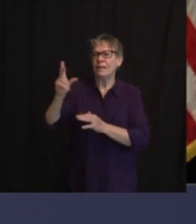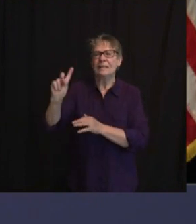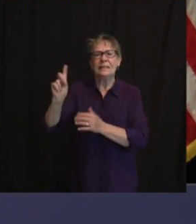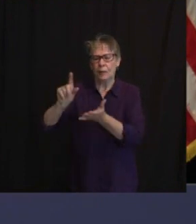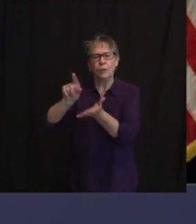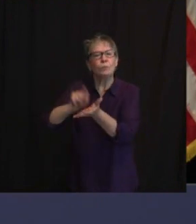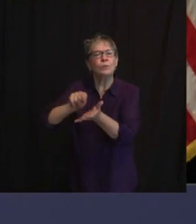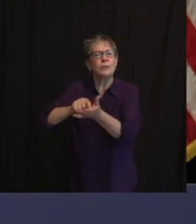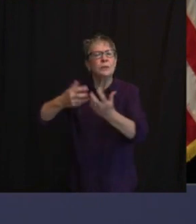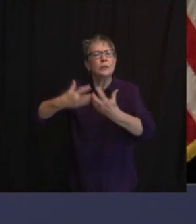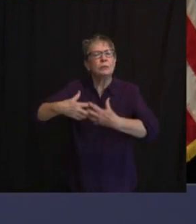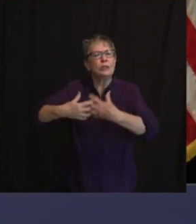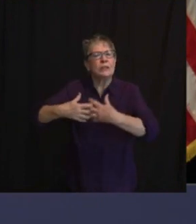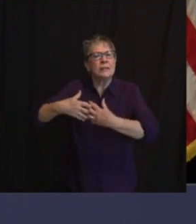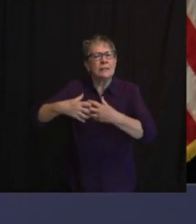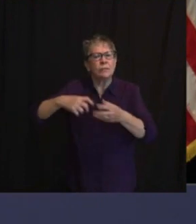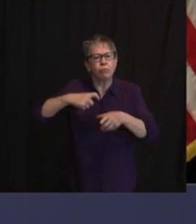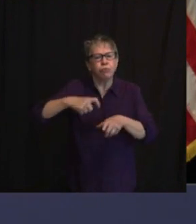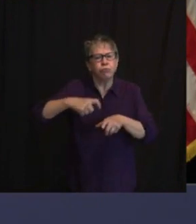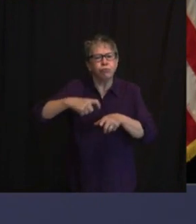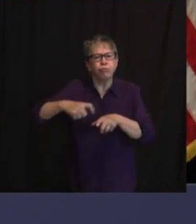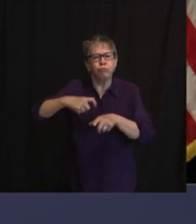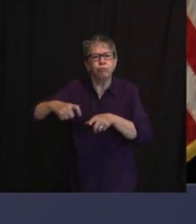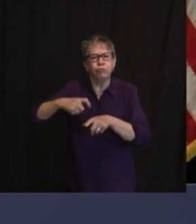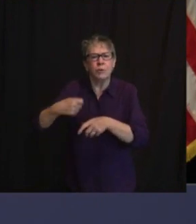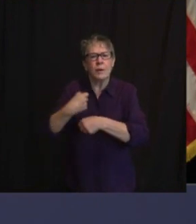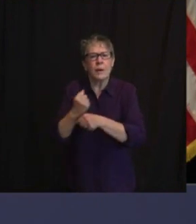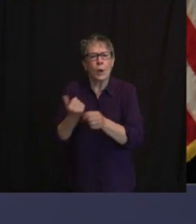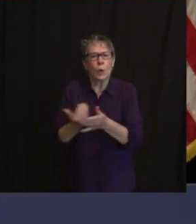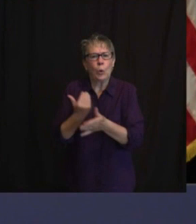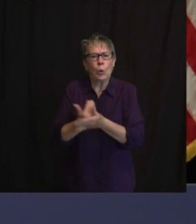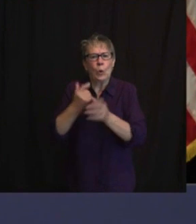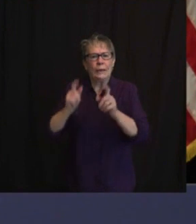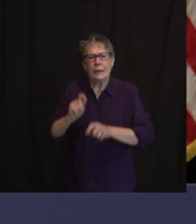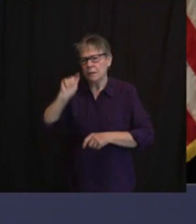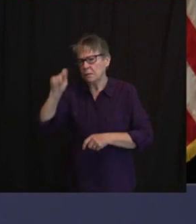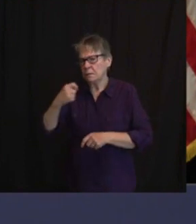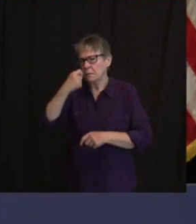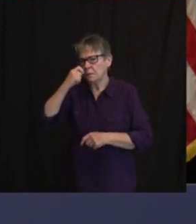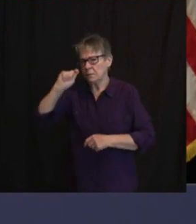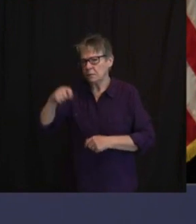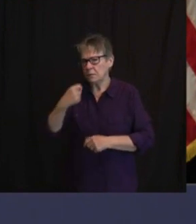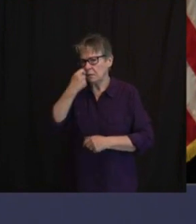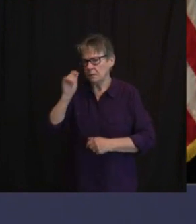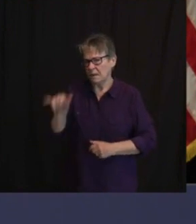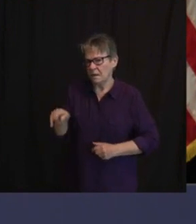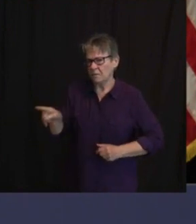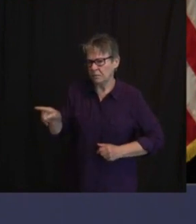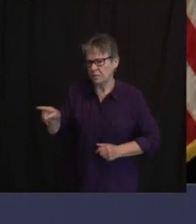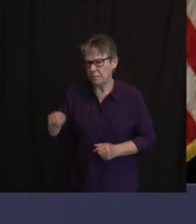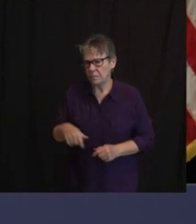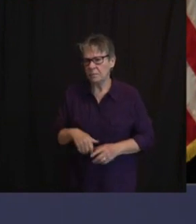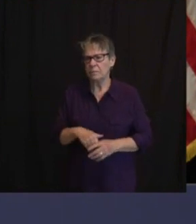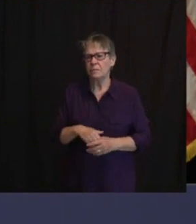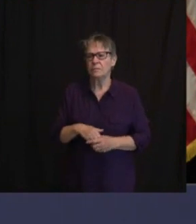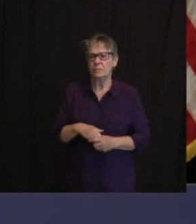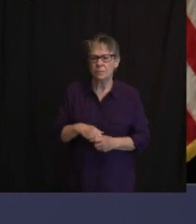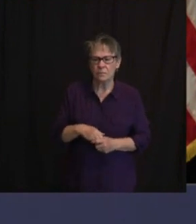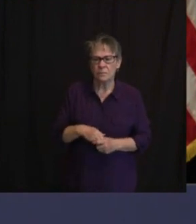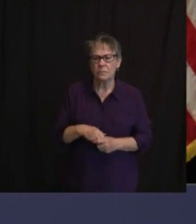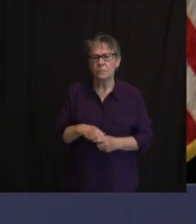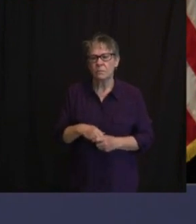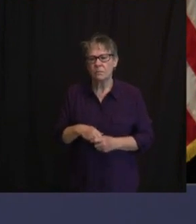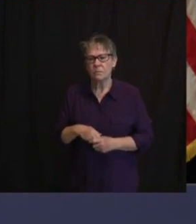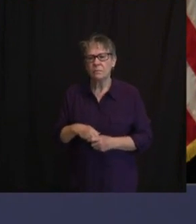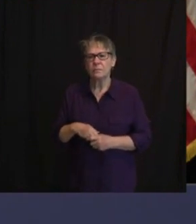considered? Okay. And then regarding migrant farm camps, are there any updates on the safety guidelines and how the entire